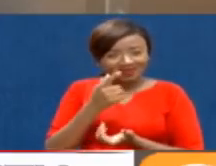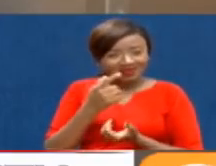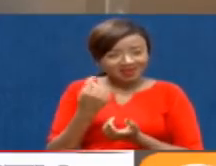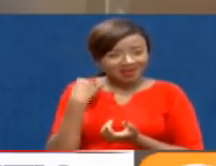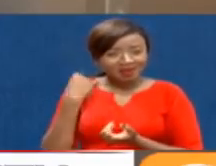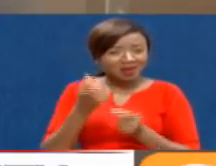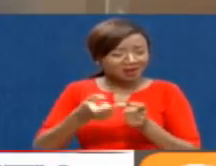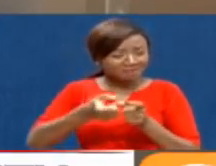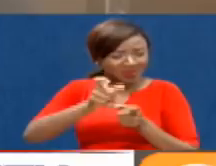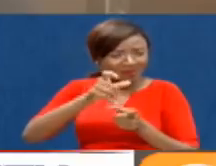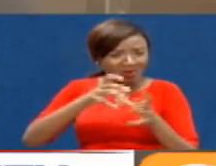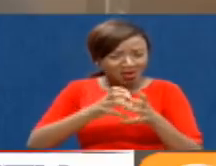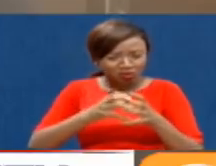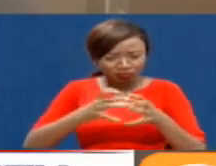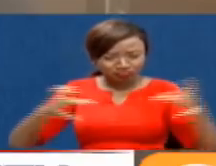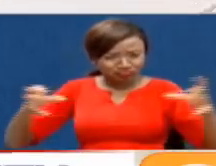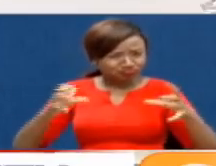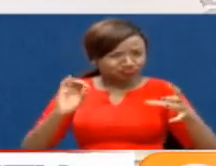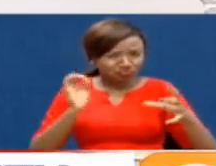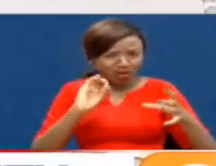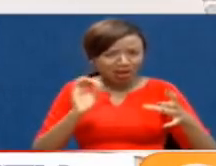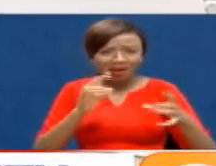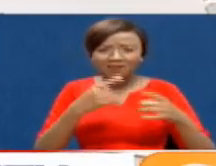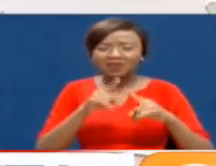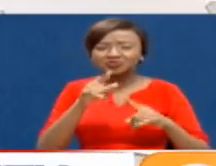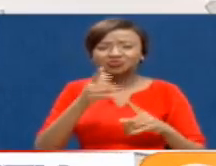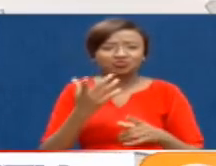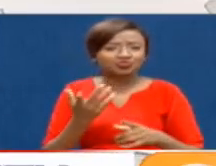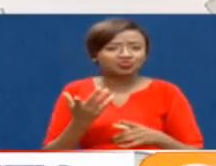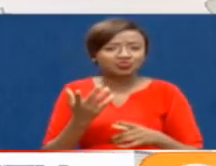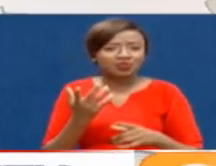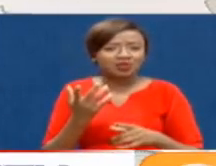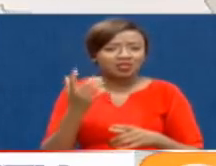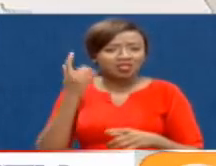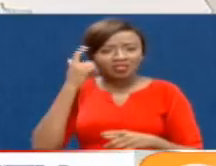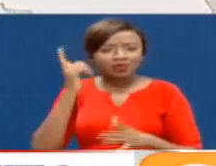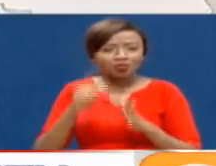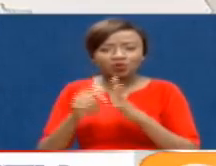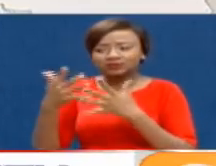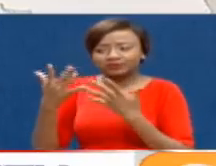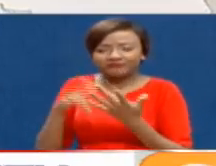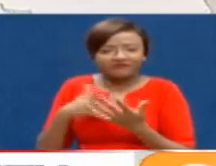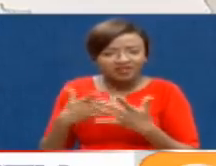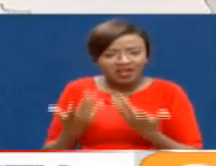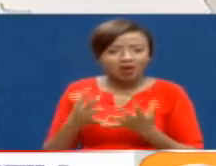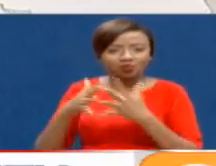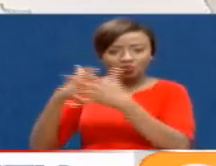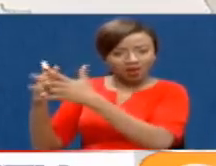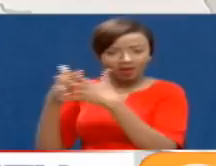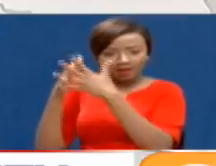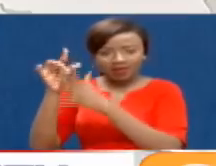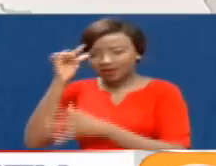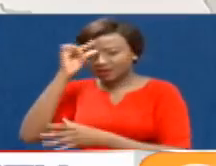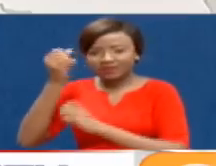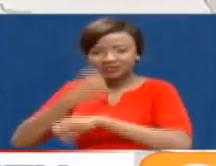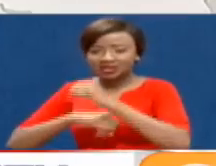explode in that way. What do you make of the response by the U.S. government so far? You just mentioned a curfew for New